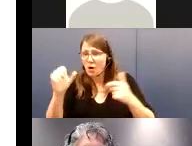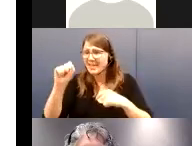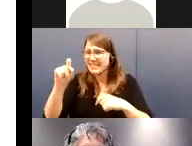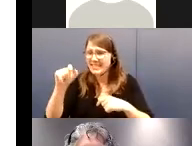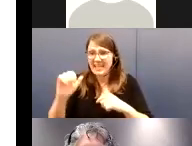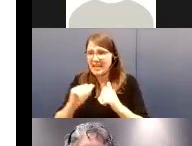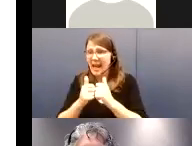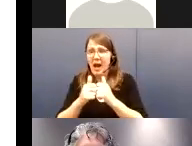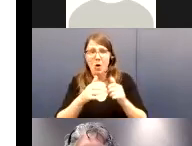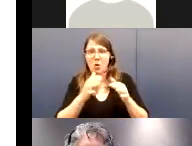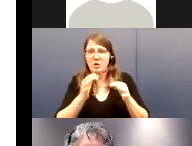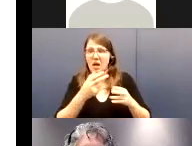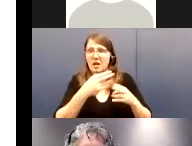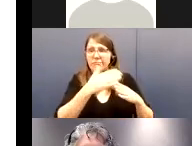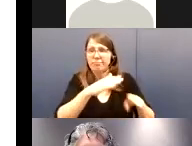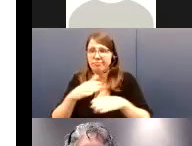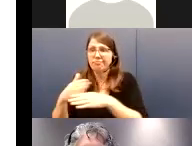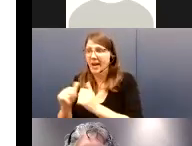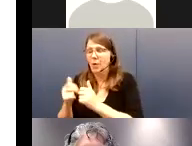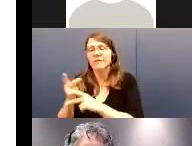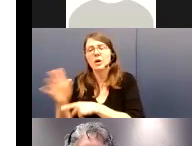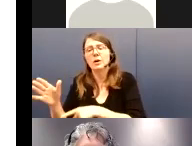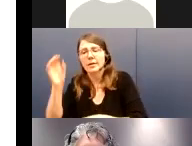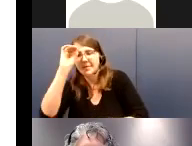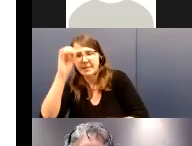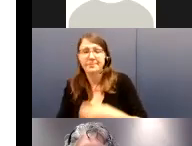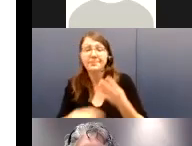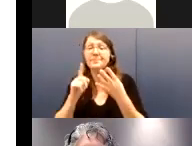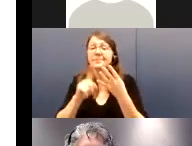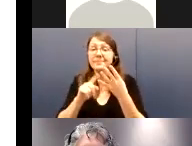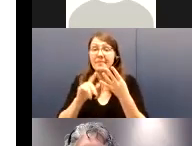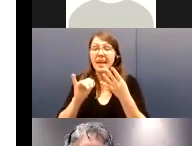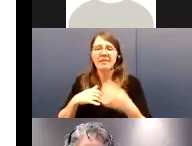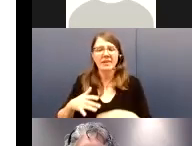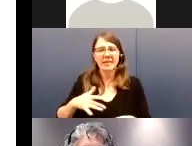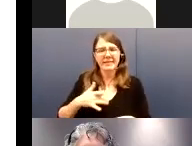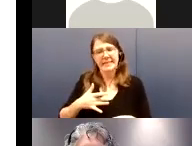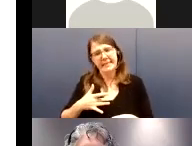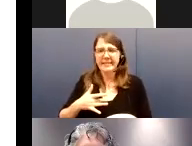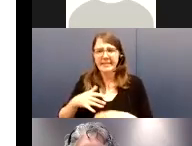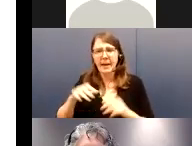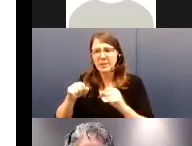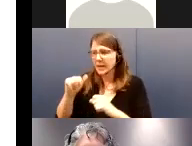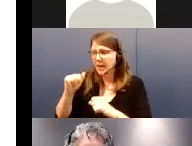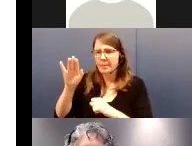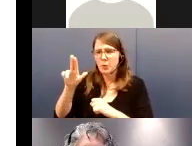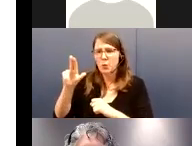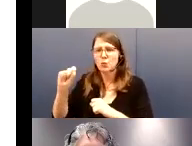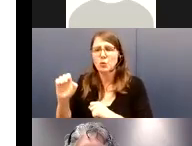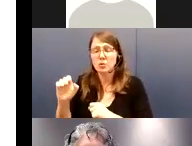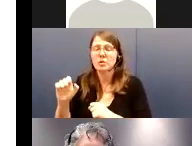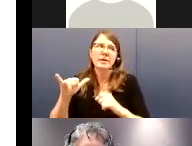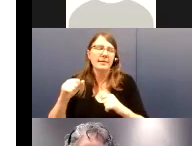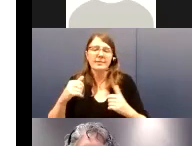real abuse, power imbalances. There are usually power imbalances. Our jobs as elder mediators are to manage those power